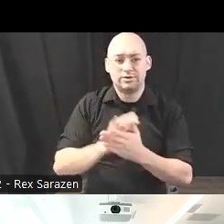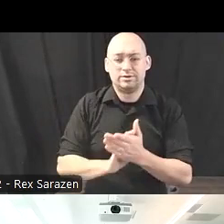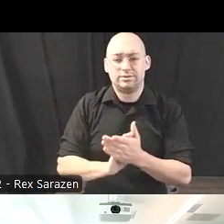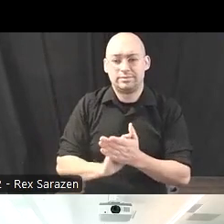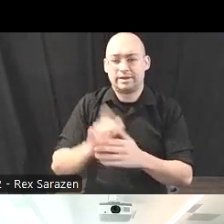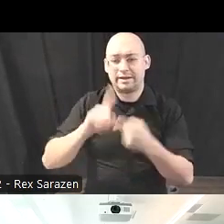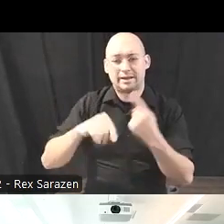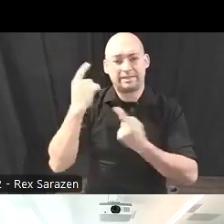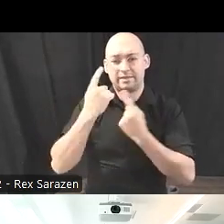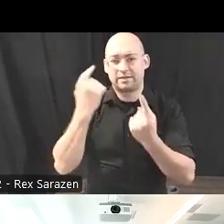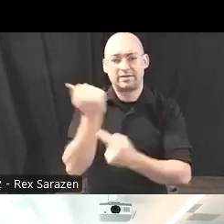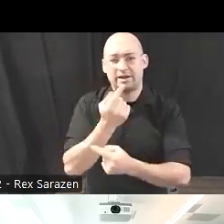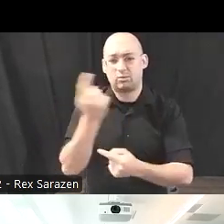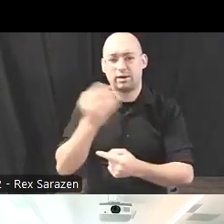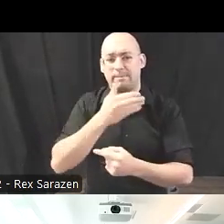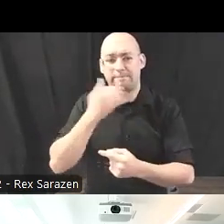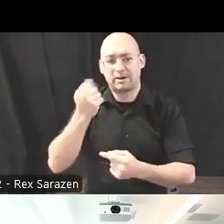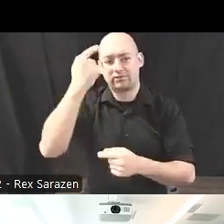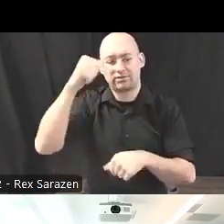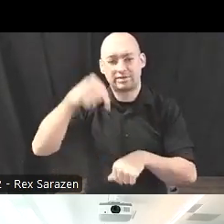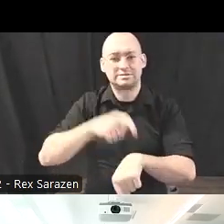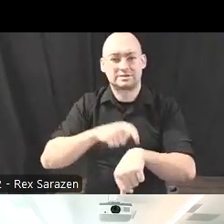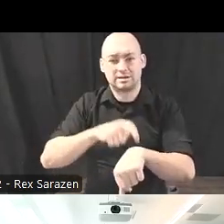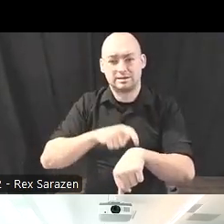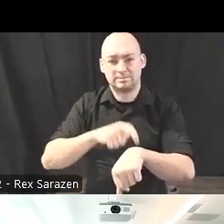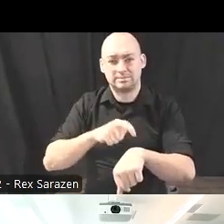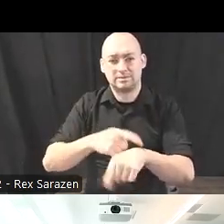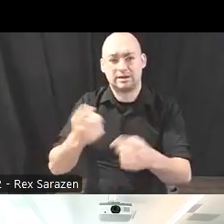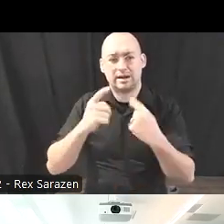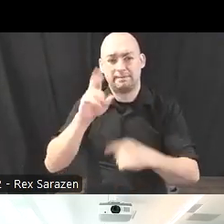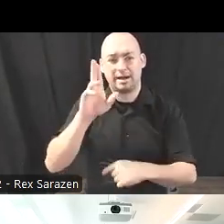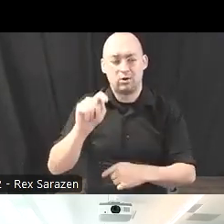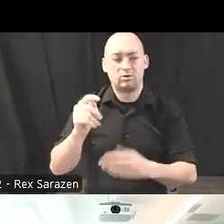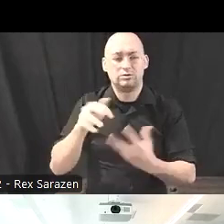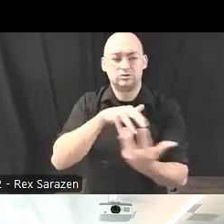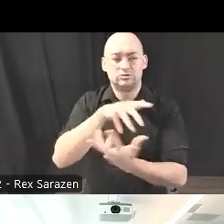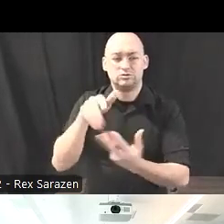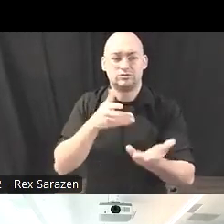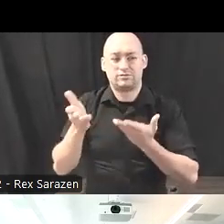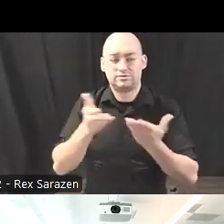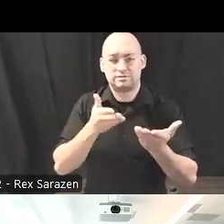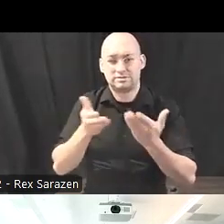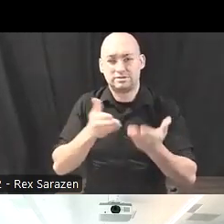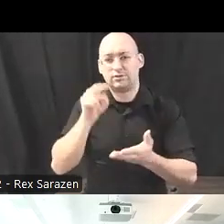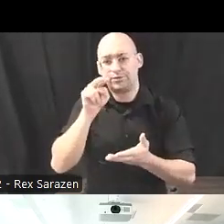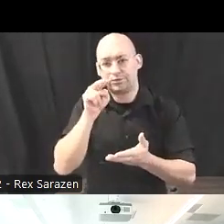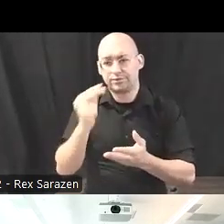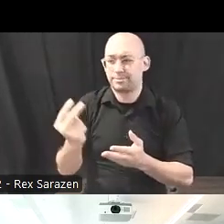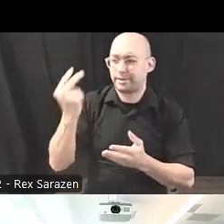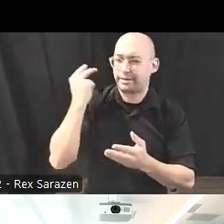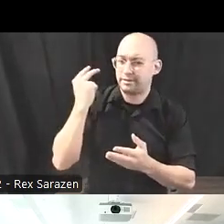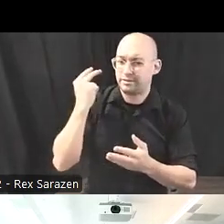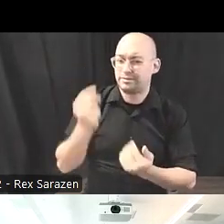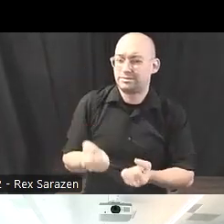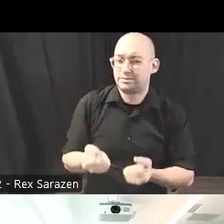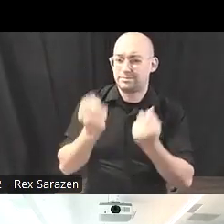of anybody better suited for this time, coming out of social services, looking back at all of the things that, for